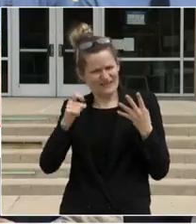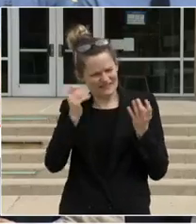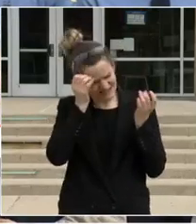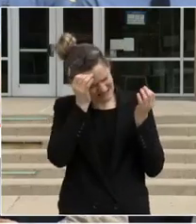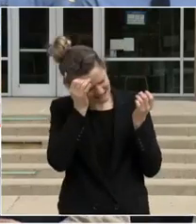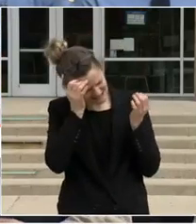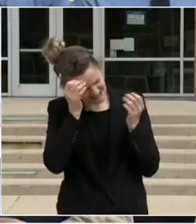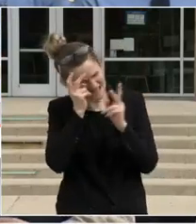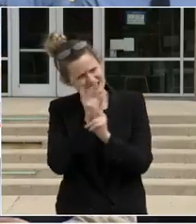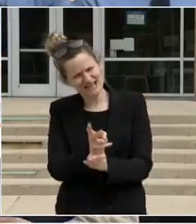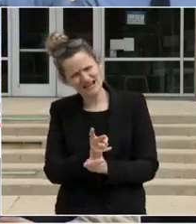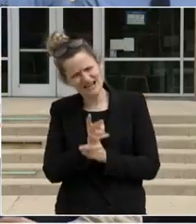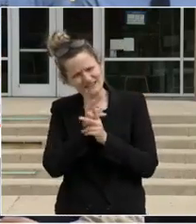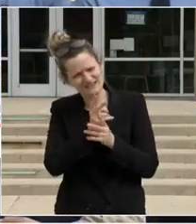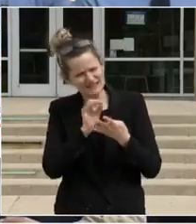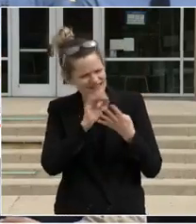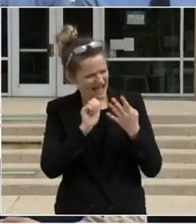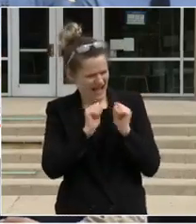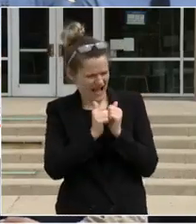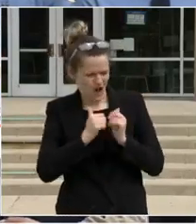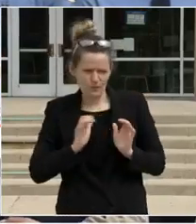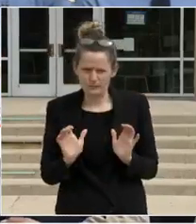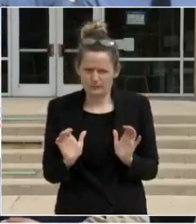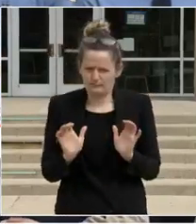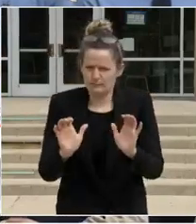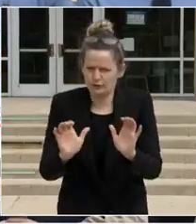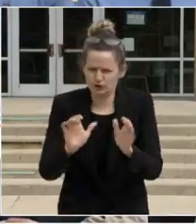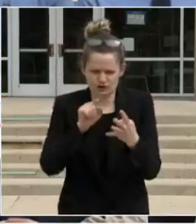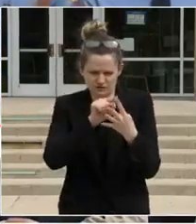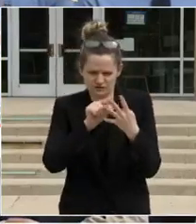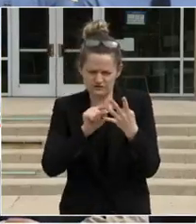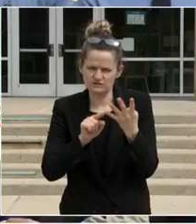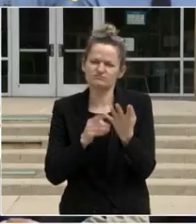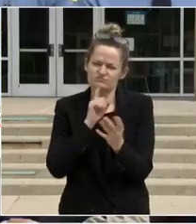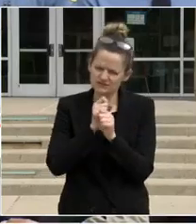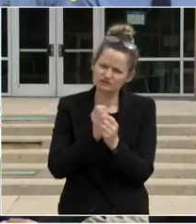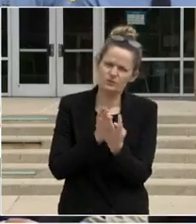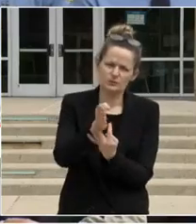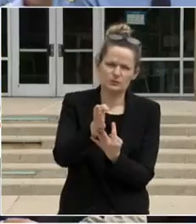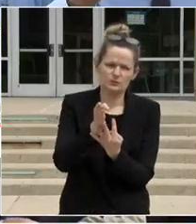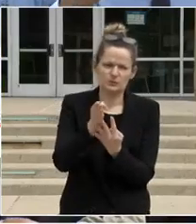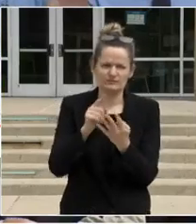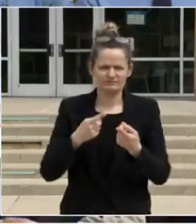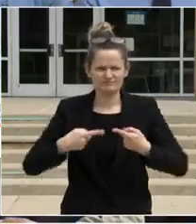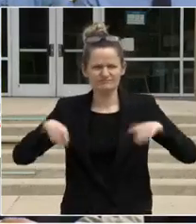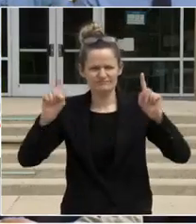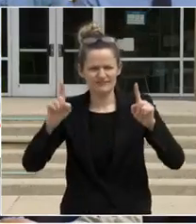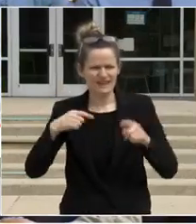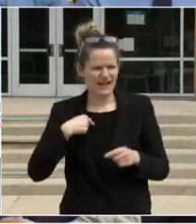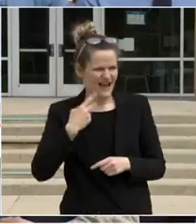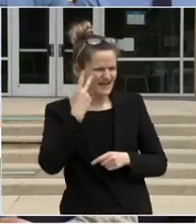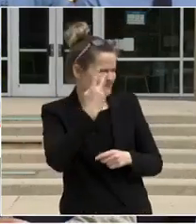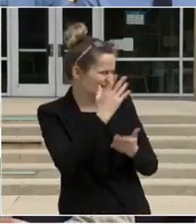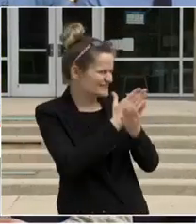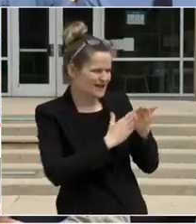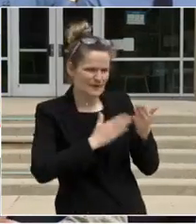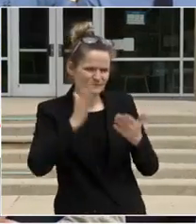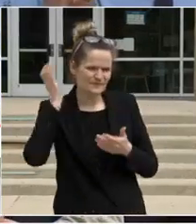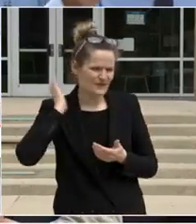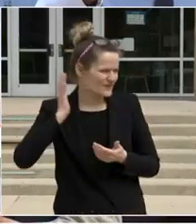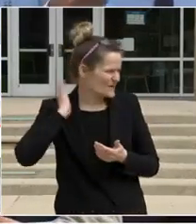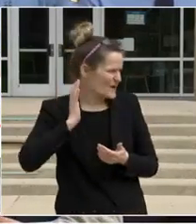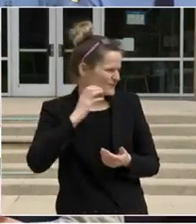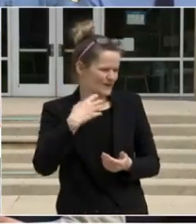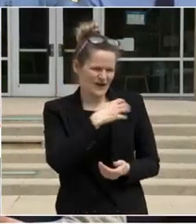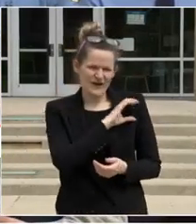continues to move forward. I also want to take a moment to acknowledge, I see some other former cadets that are out in the audience as